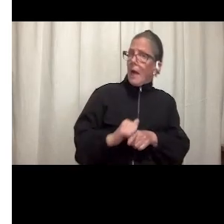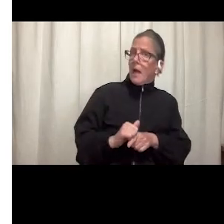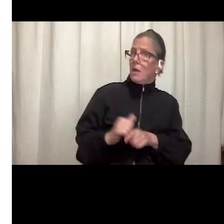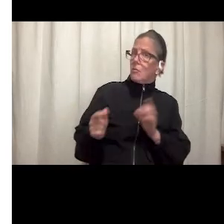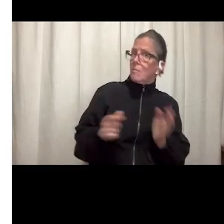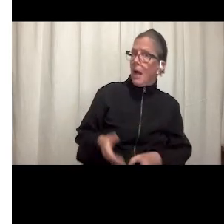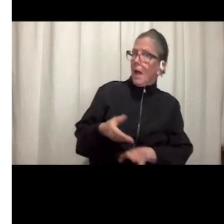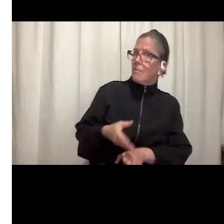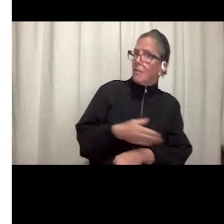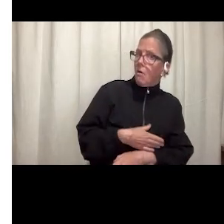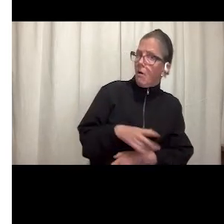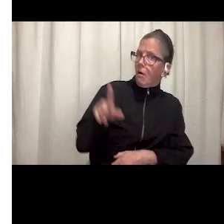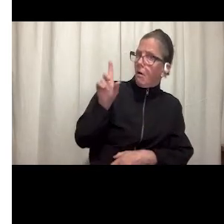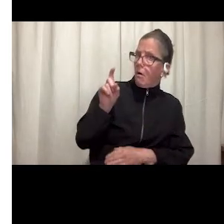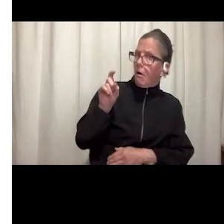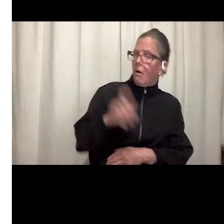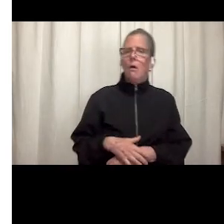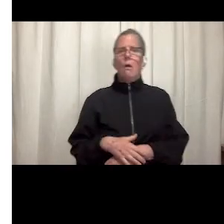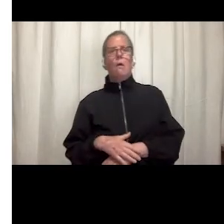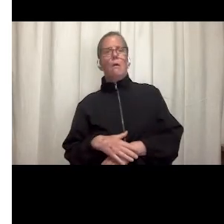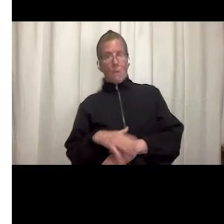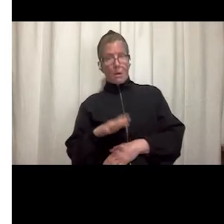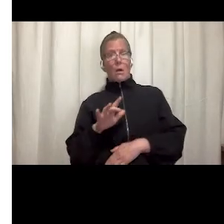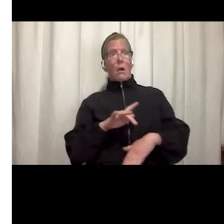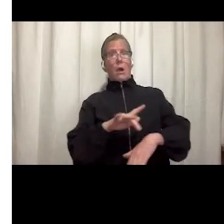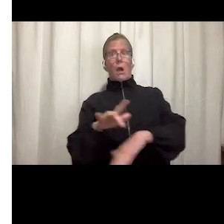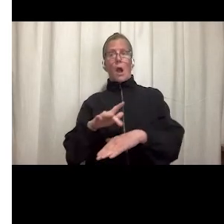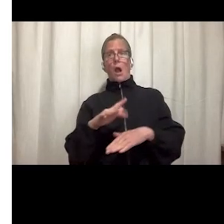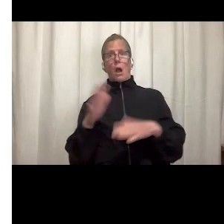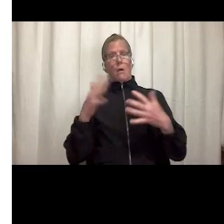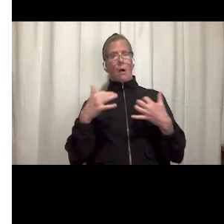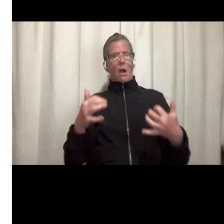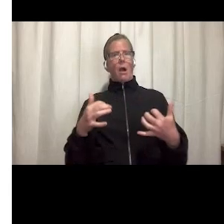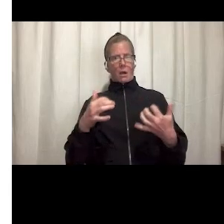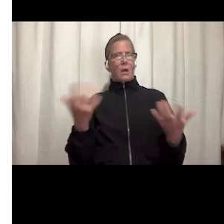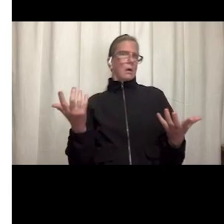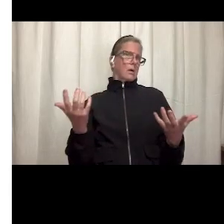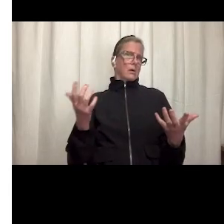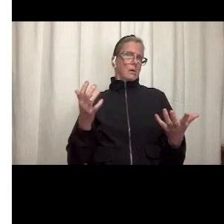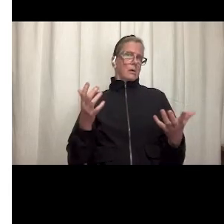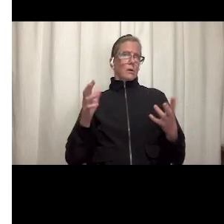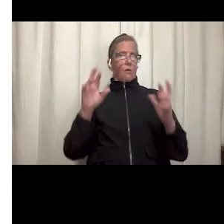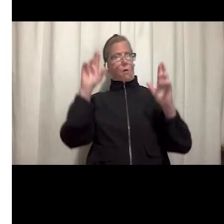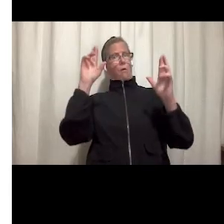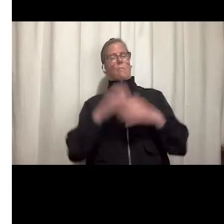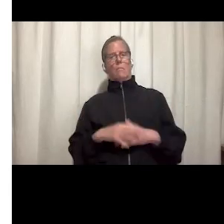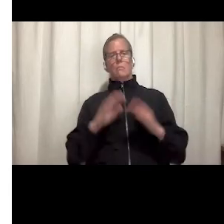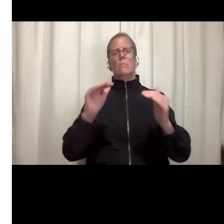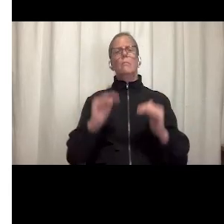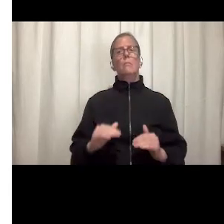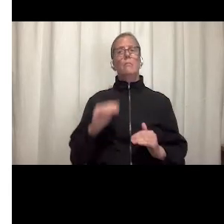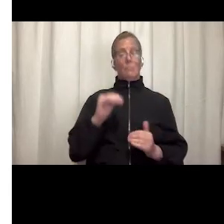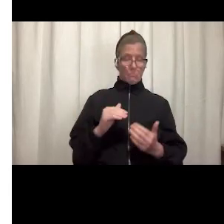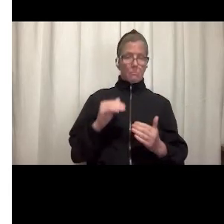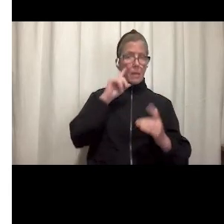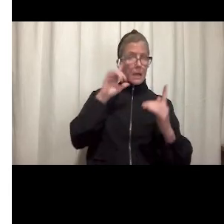you reaching the audience you intended to serve, your target population? Are you reaching the expected number of